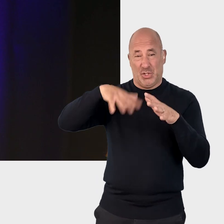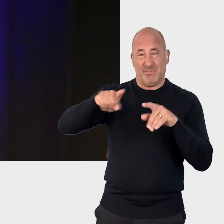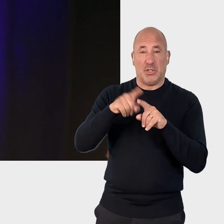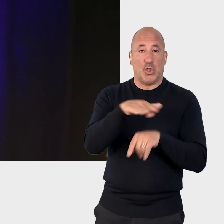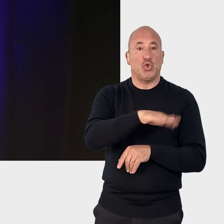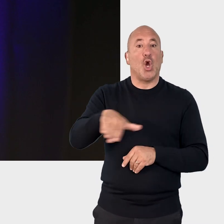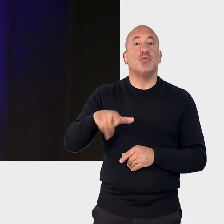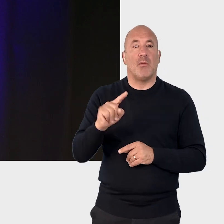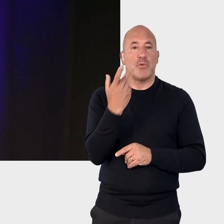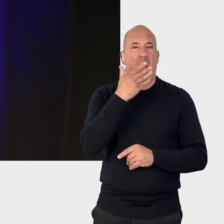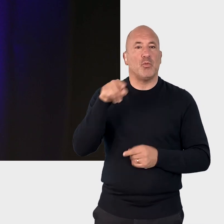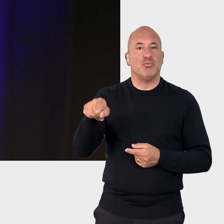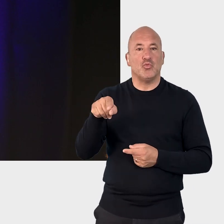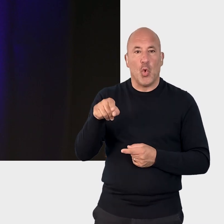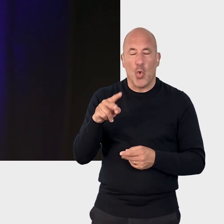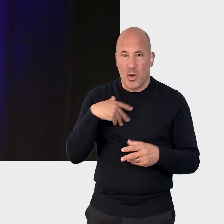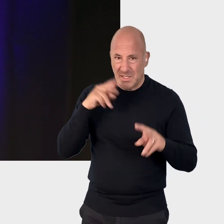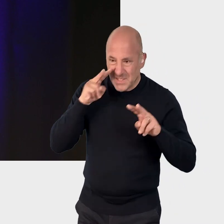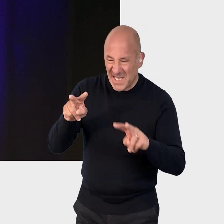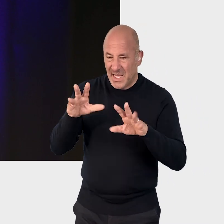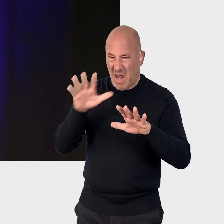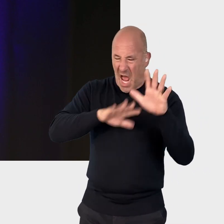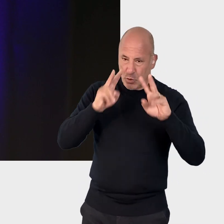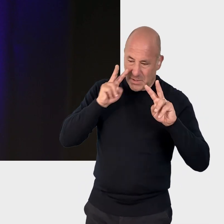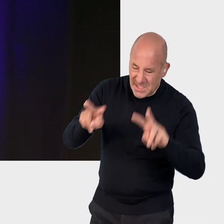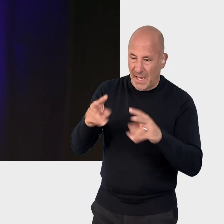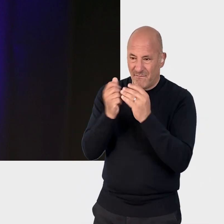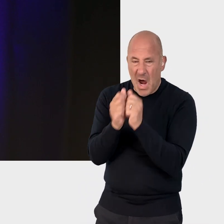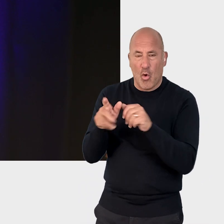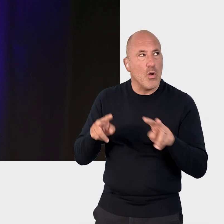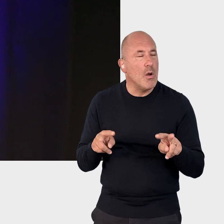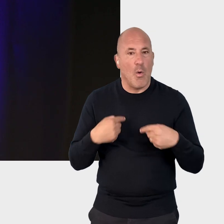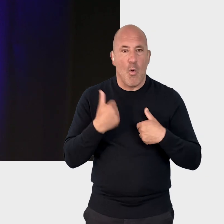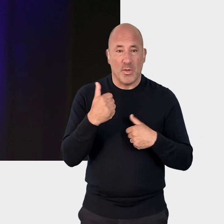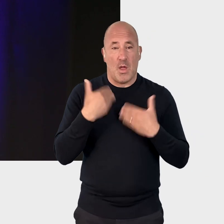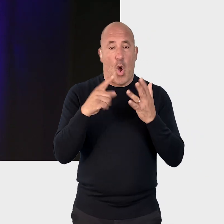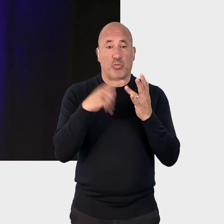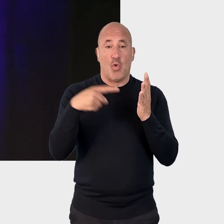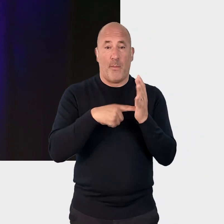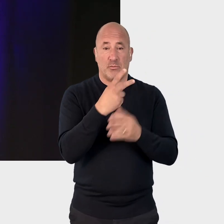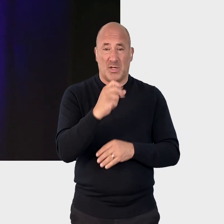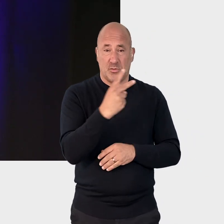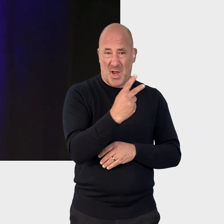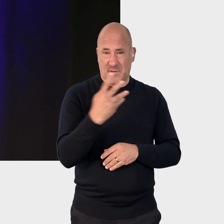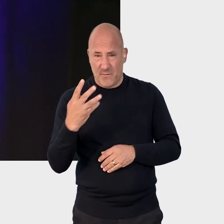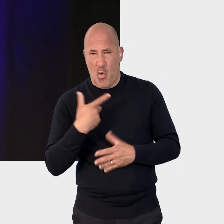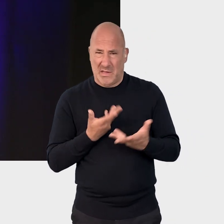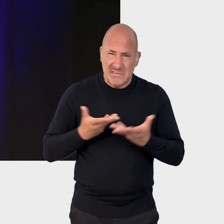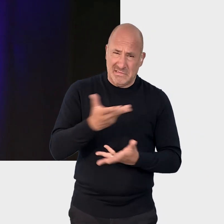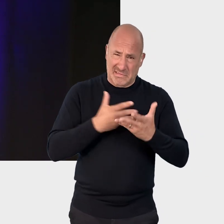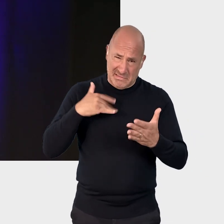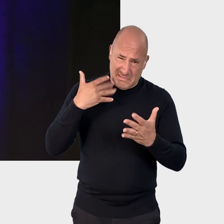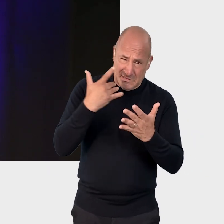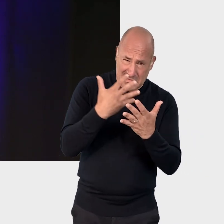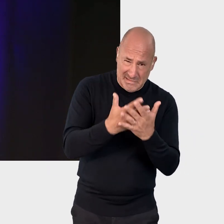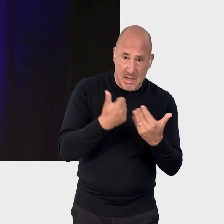community of Bulby Bridge, particularly the children at the local primary school, to be seen and valued on a national level. In October 2024,